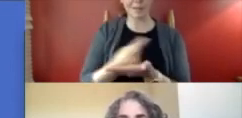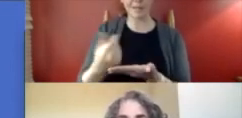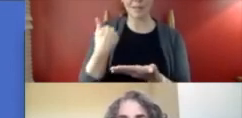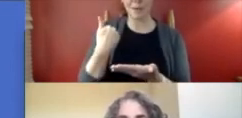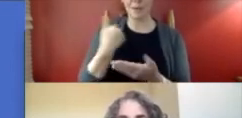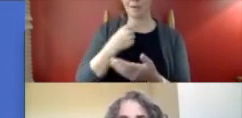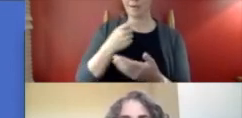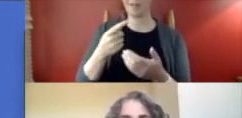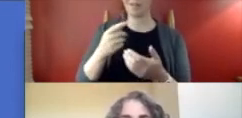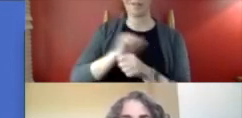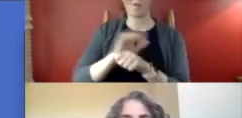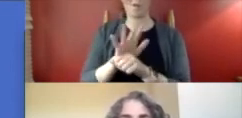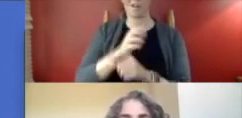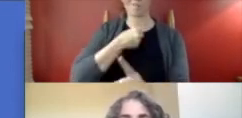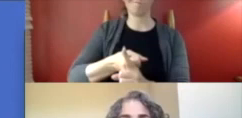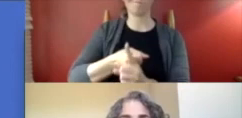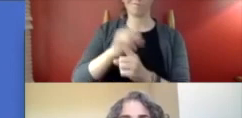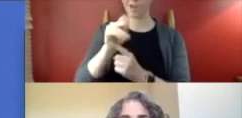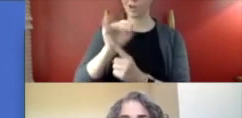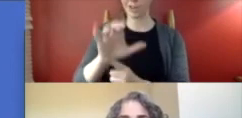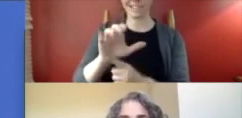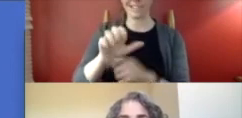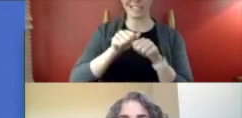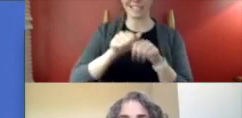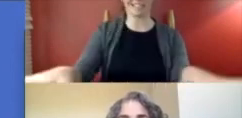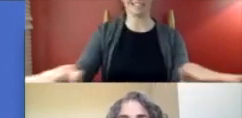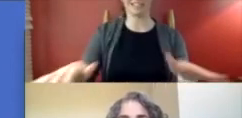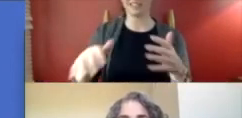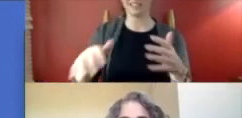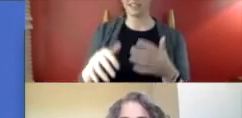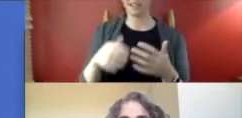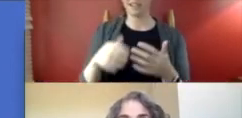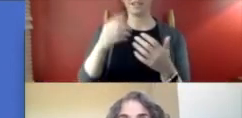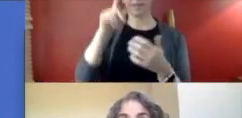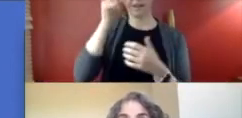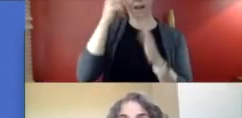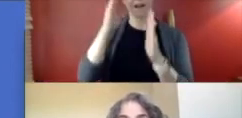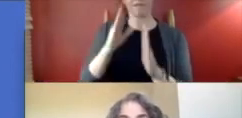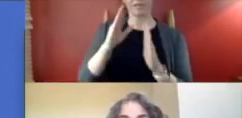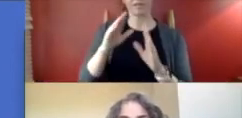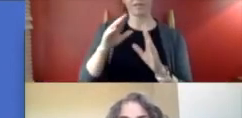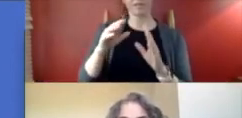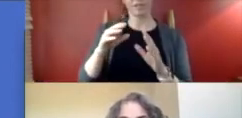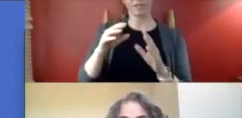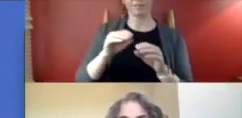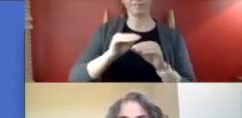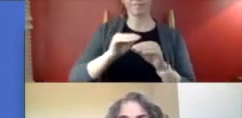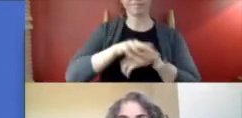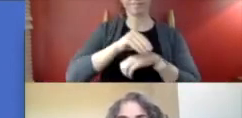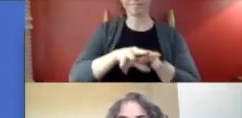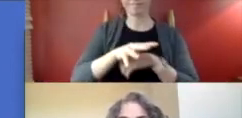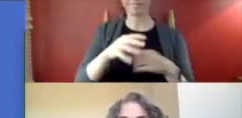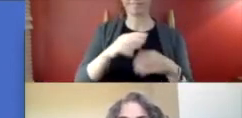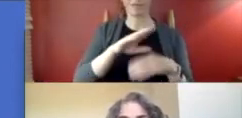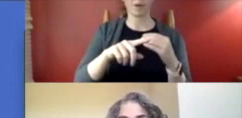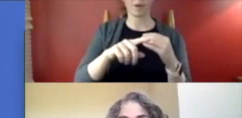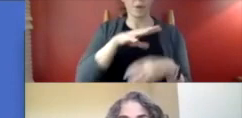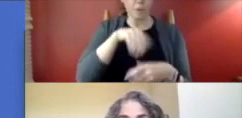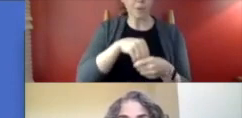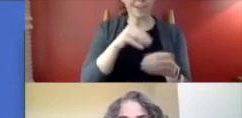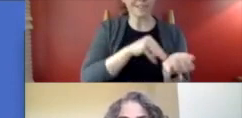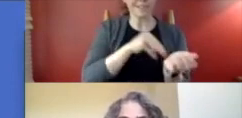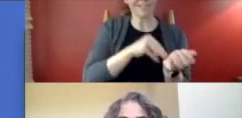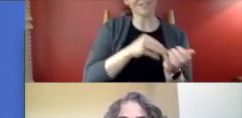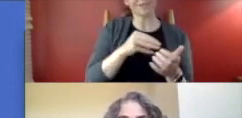full force, the New York State Department of Health issued guidance encouraging all healthcare providers to use telehealth when possible and